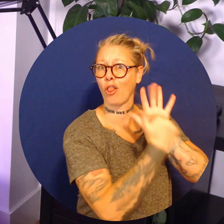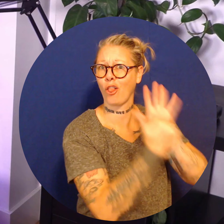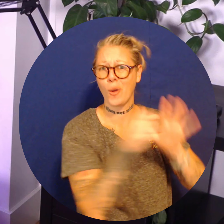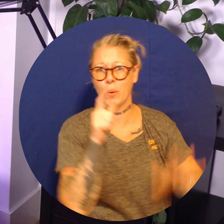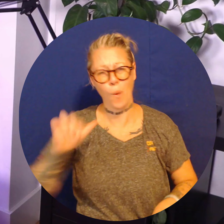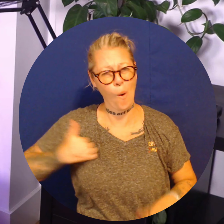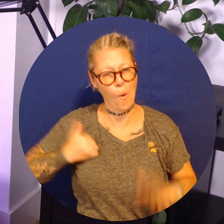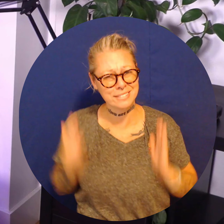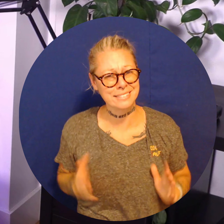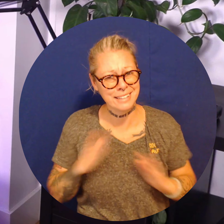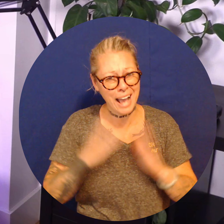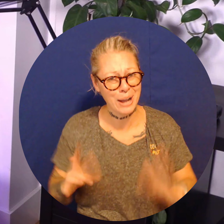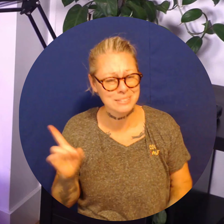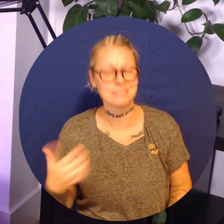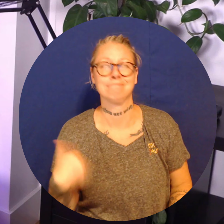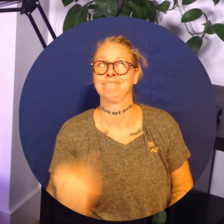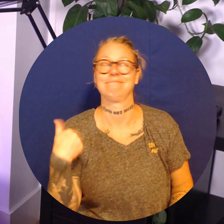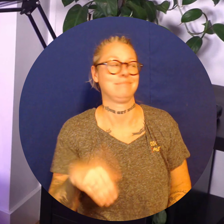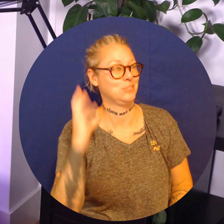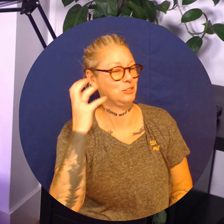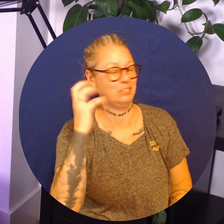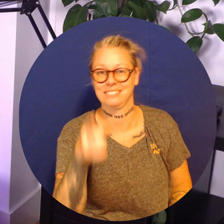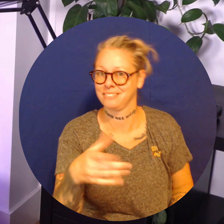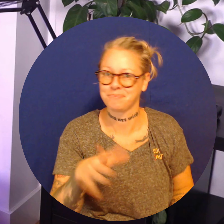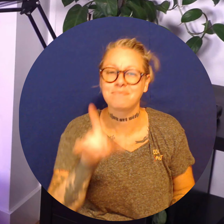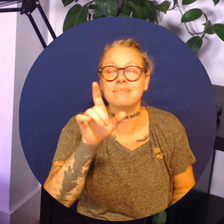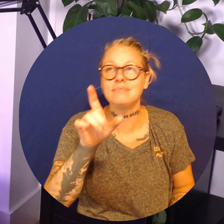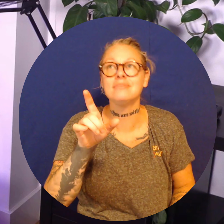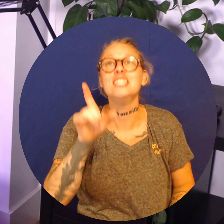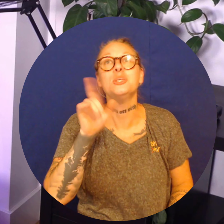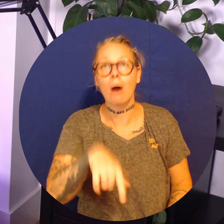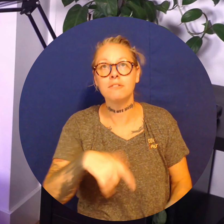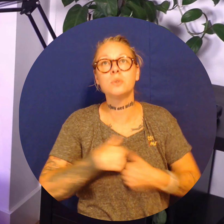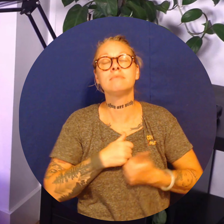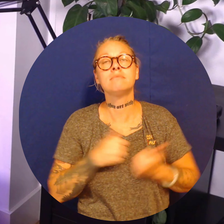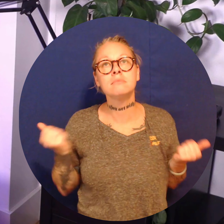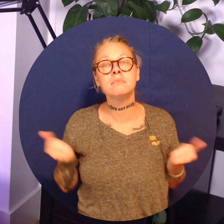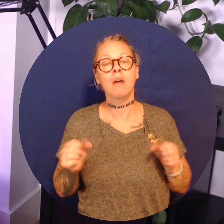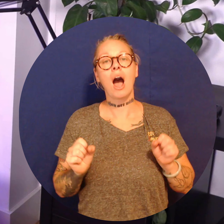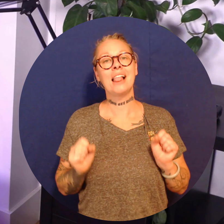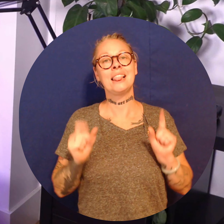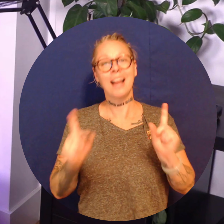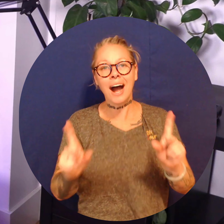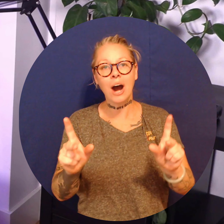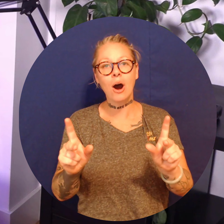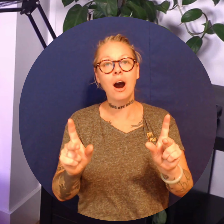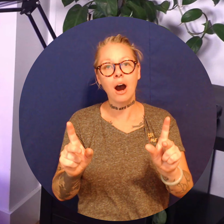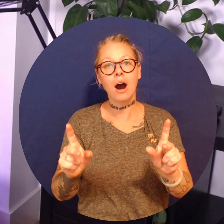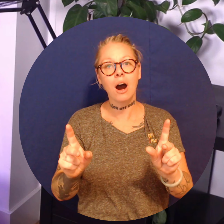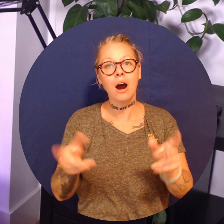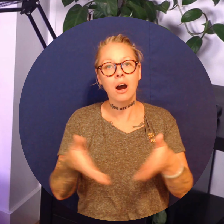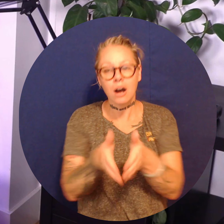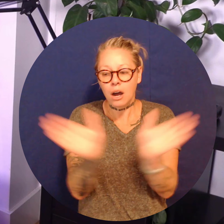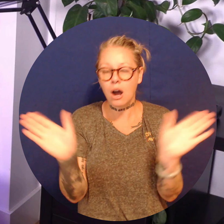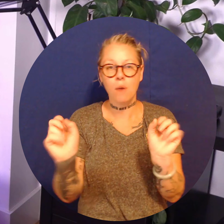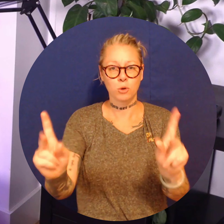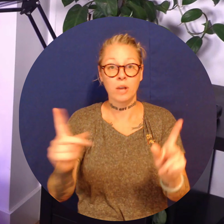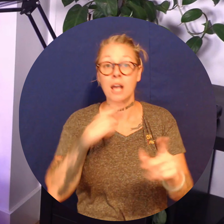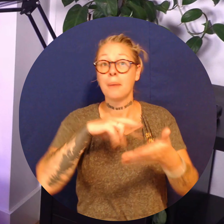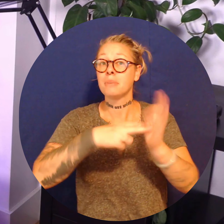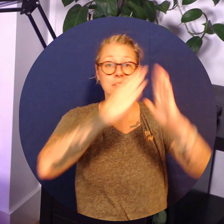knocking at your door who owns the house or whatever like that's just yeah you need to allow the space to and again